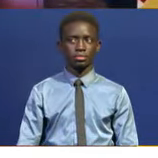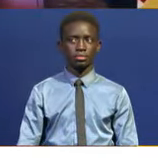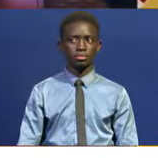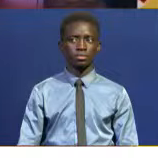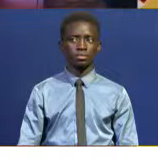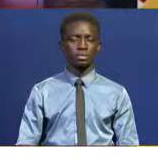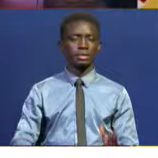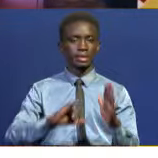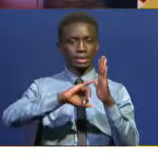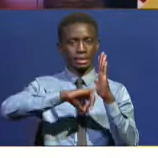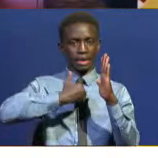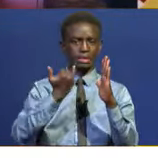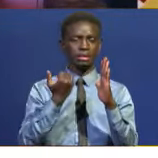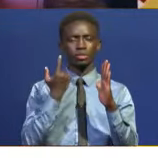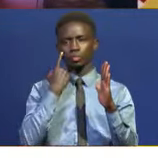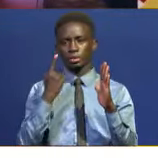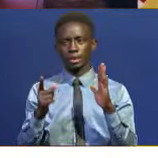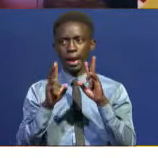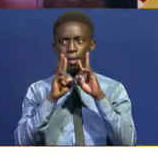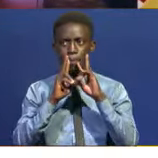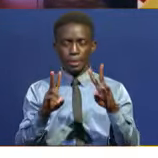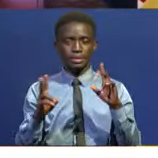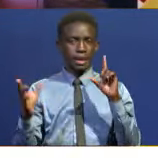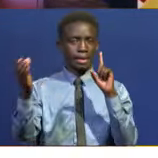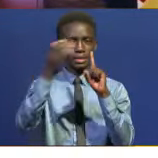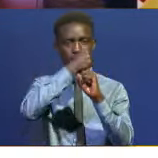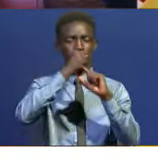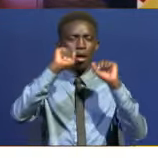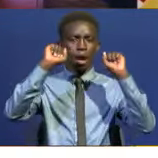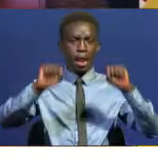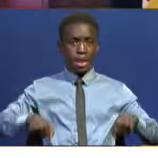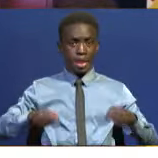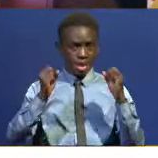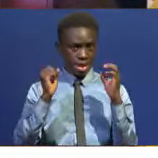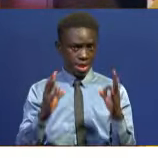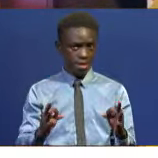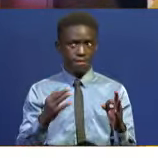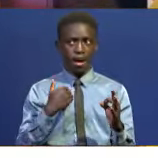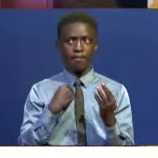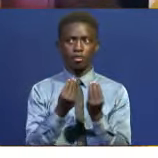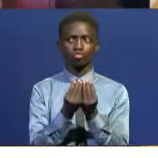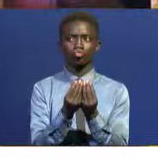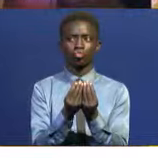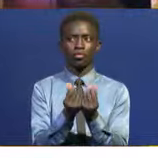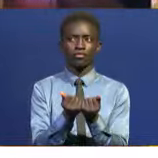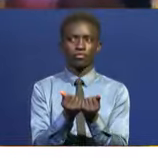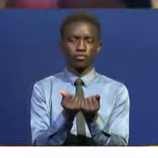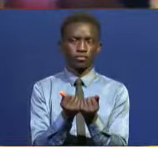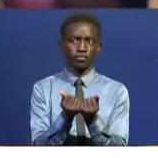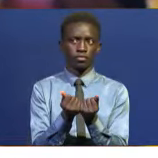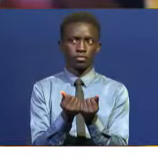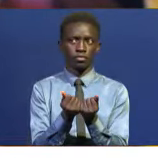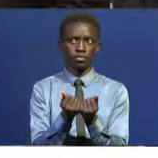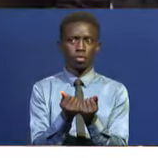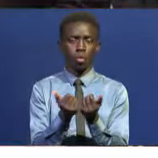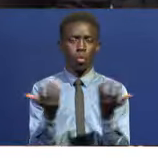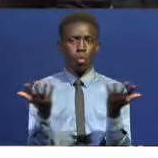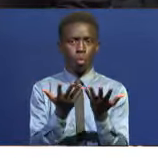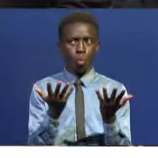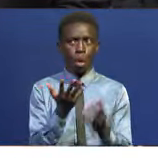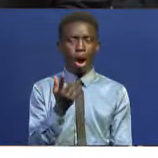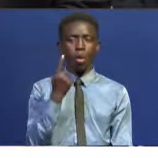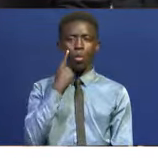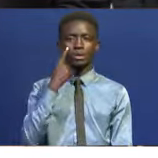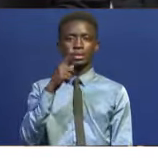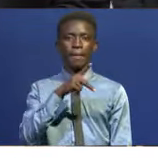peace would only be achieved once there is a resolution to the Palestinian-Israeli